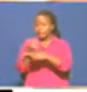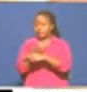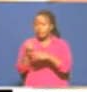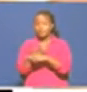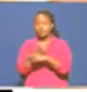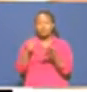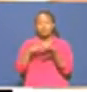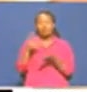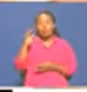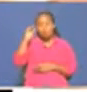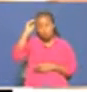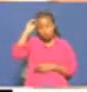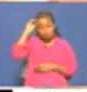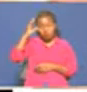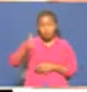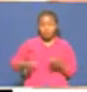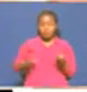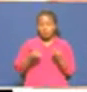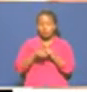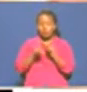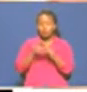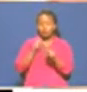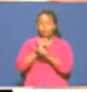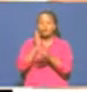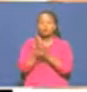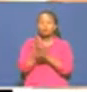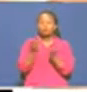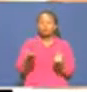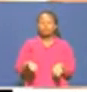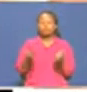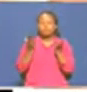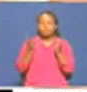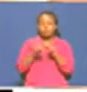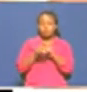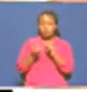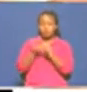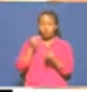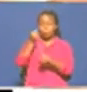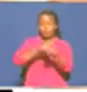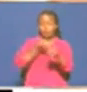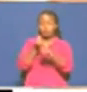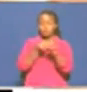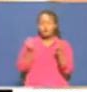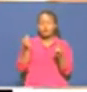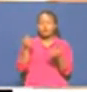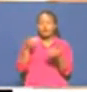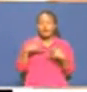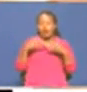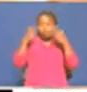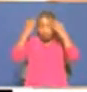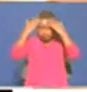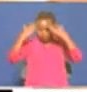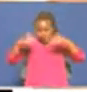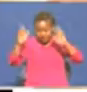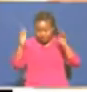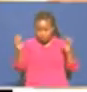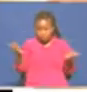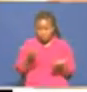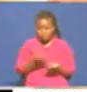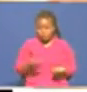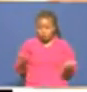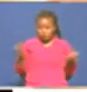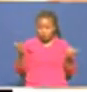students as part of growing the game. The campaign is also aimed to educate and create awareness to the children.